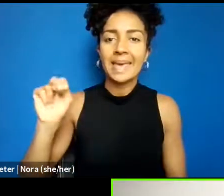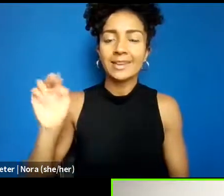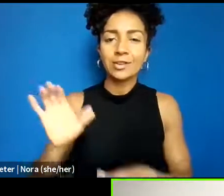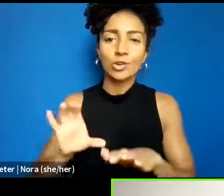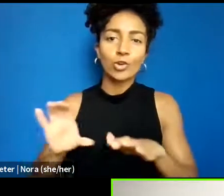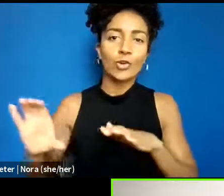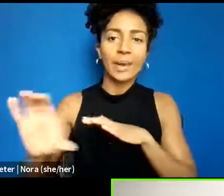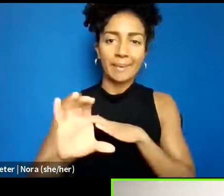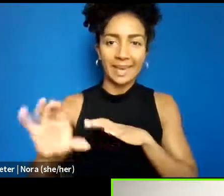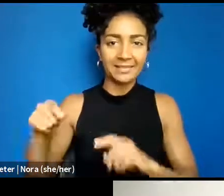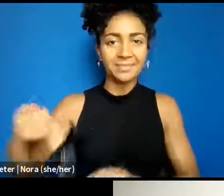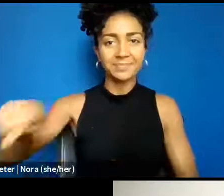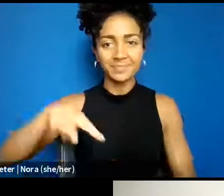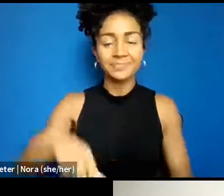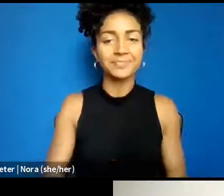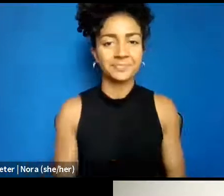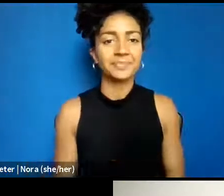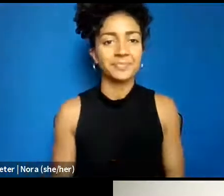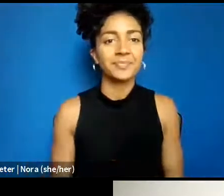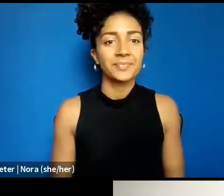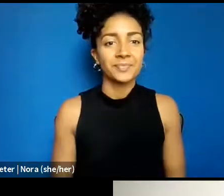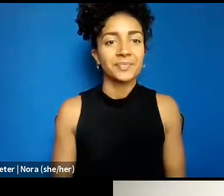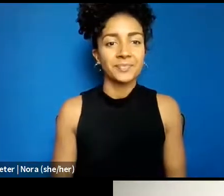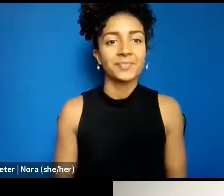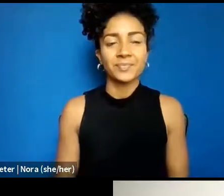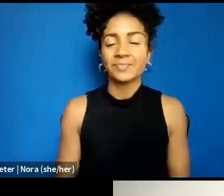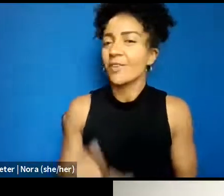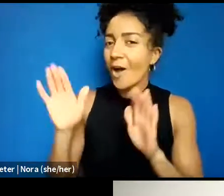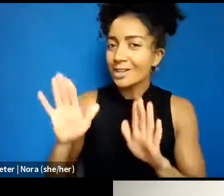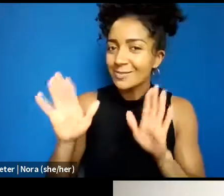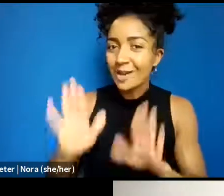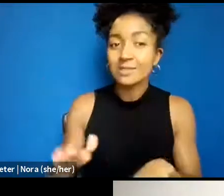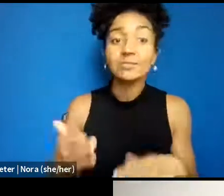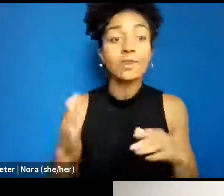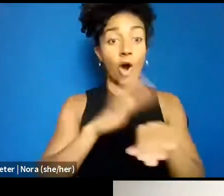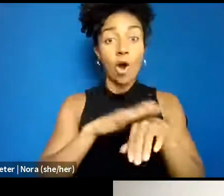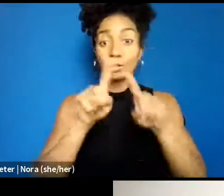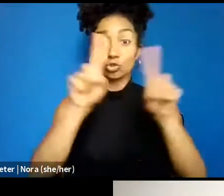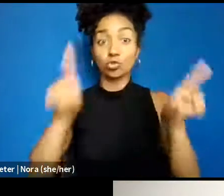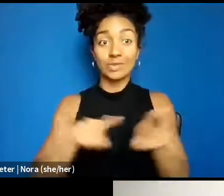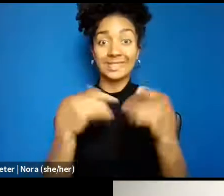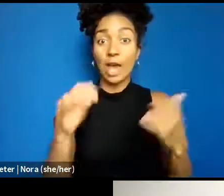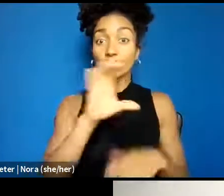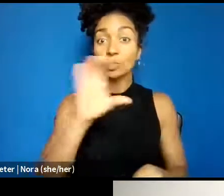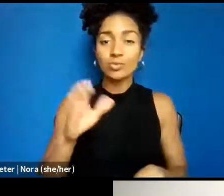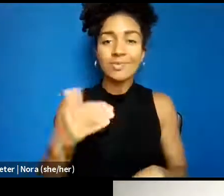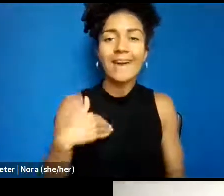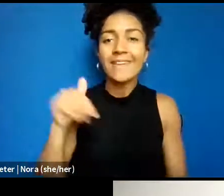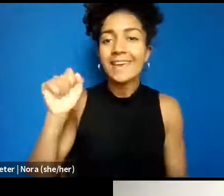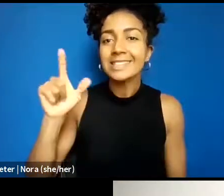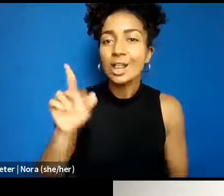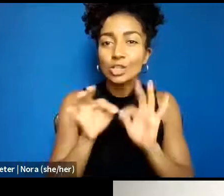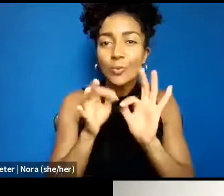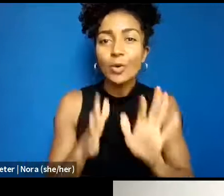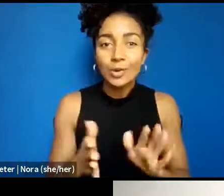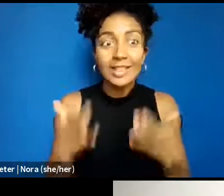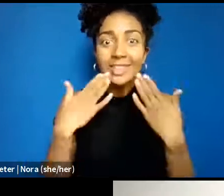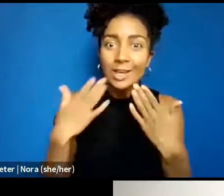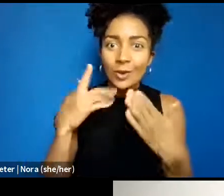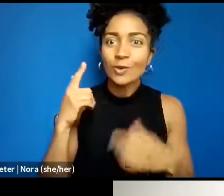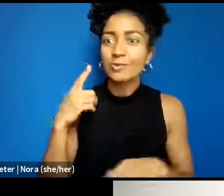Awesome. Thank you. So on screen, we have ASL interpreters. Thank you to Interpreter Now for our ongoing